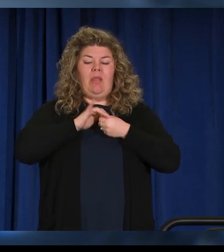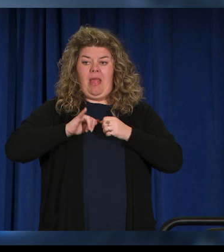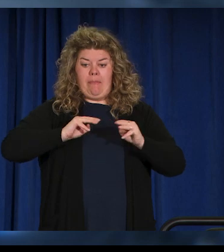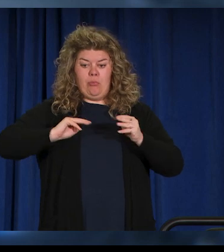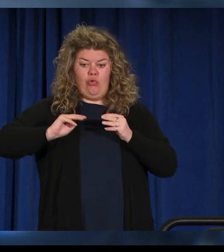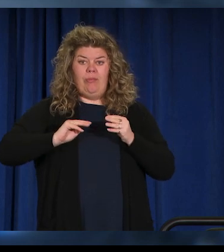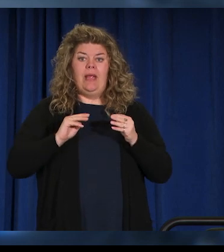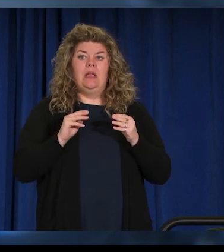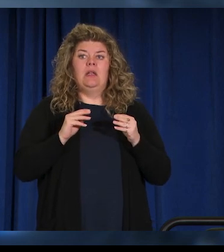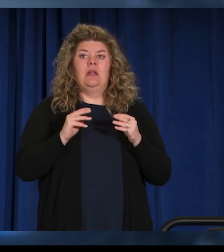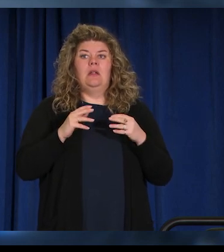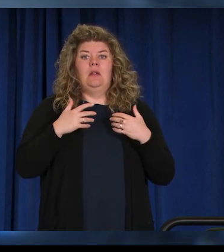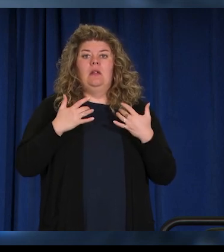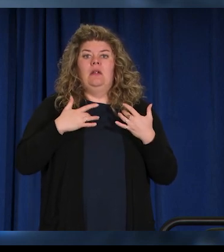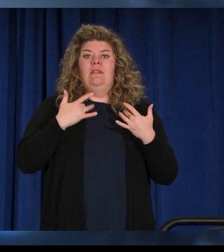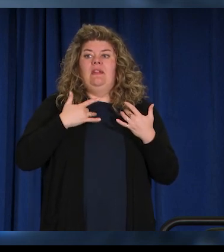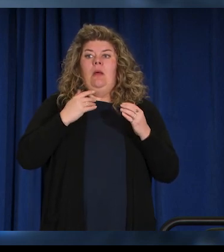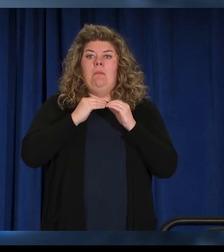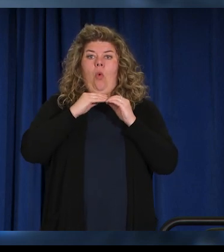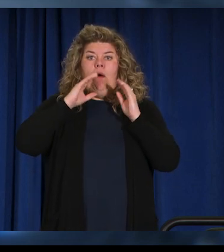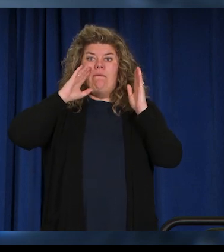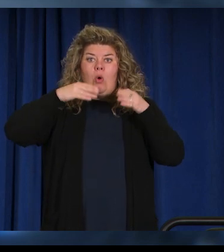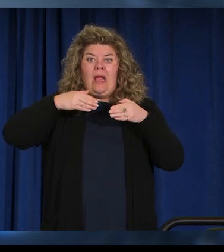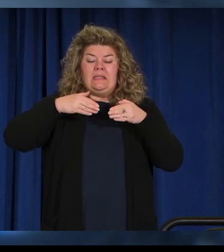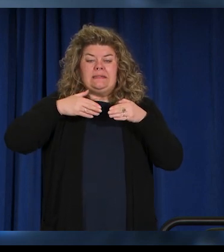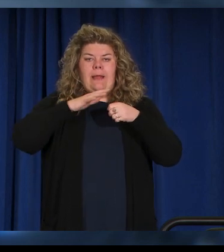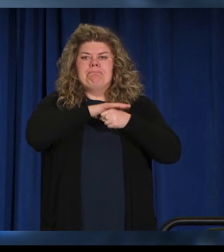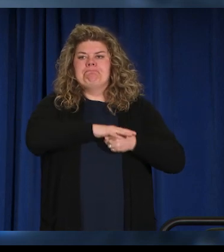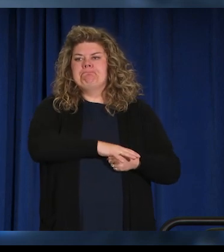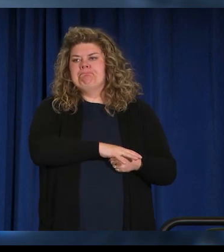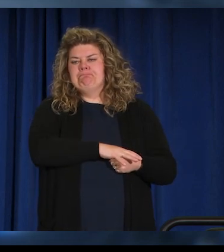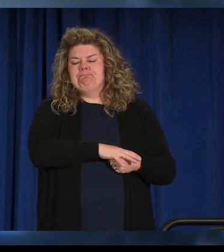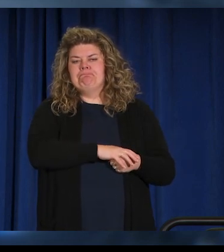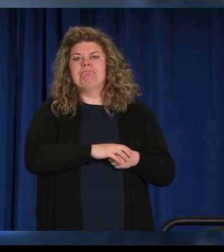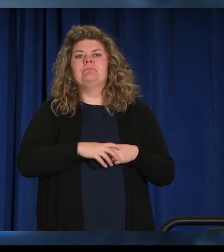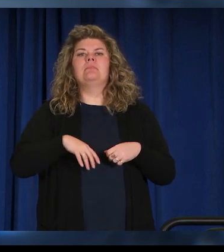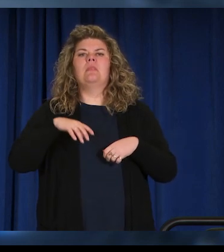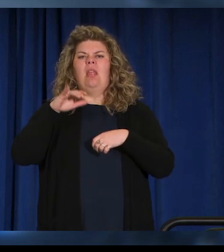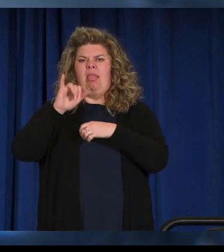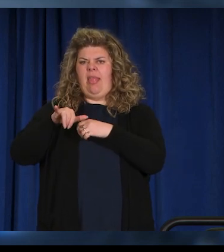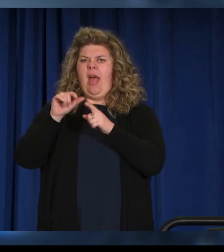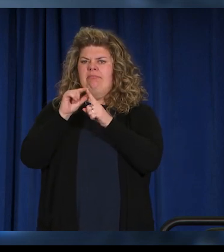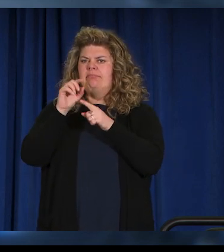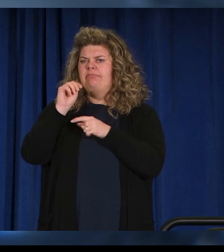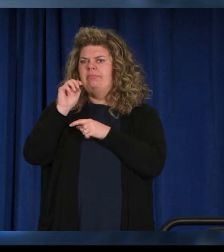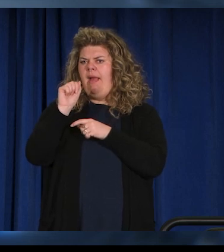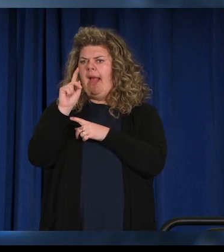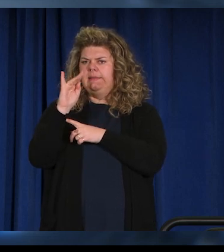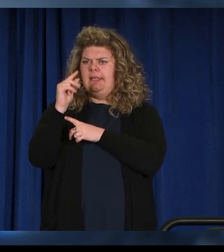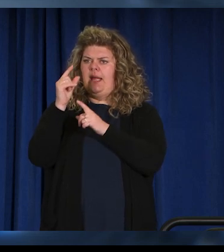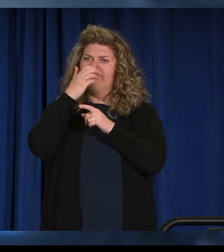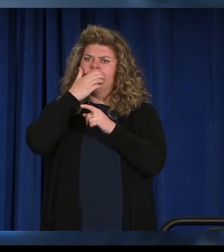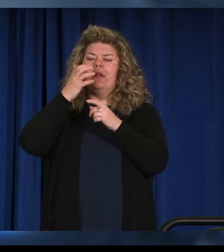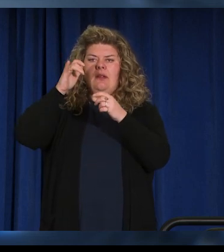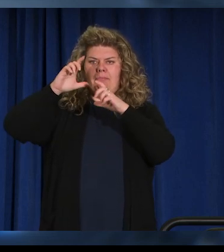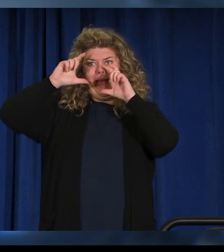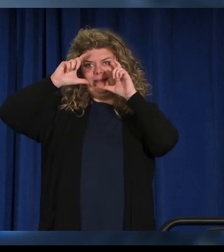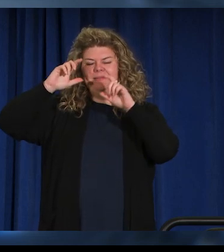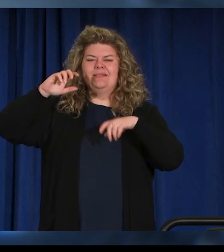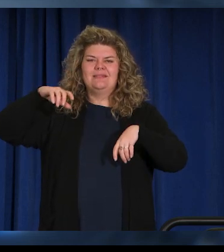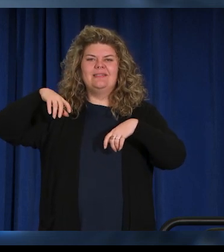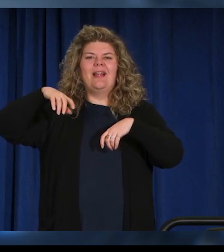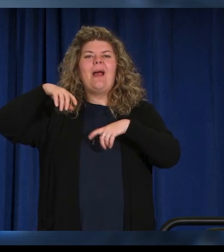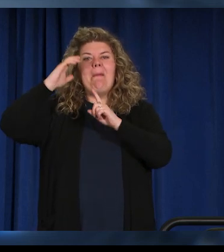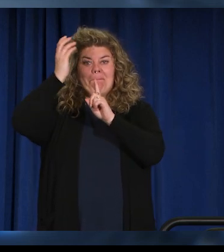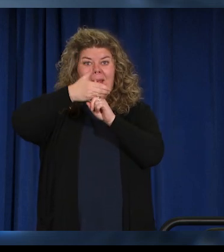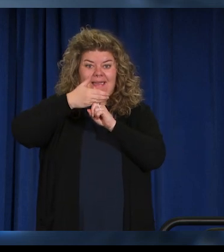that typically allow for greater focus or relaxation. Masking is common among individuals with marginalized